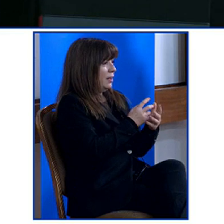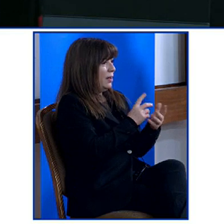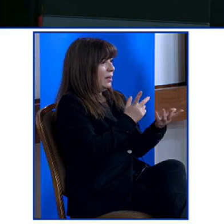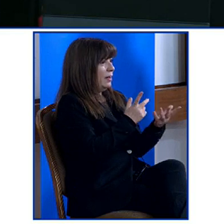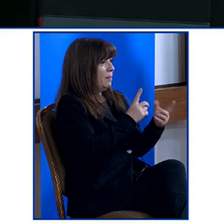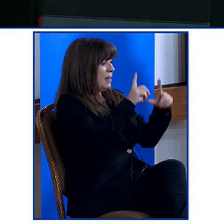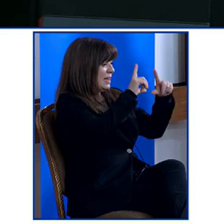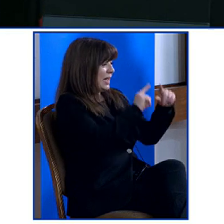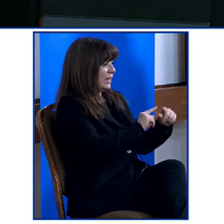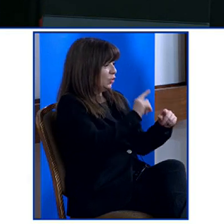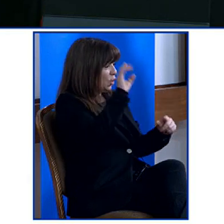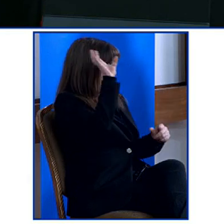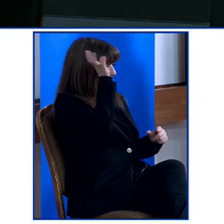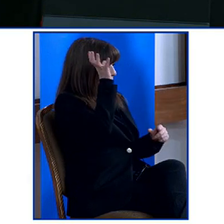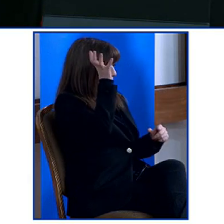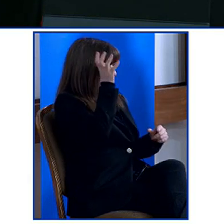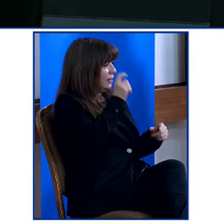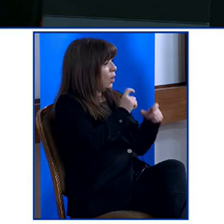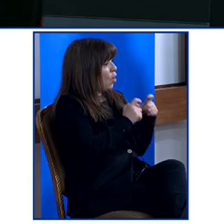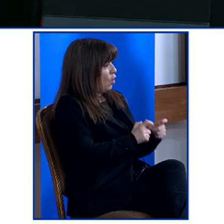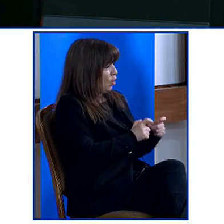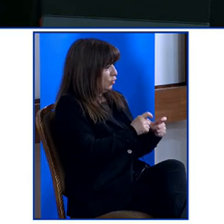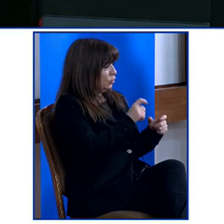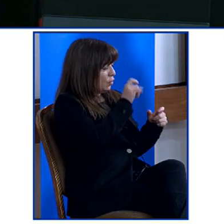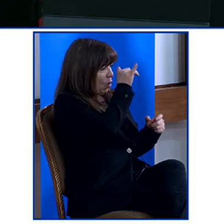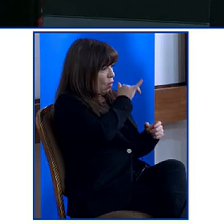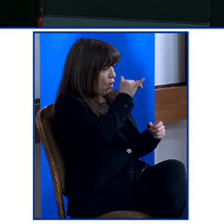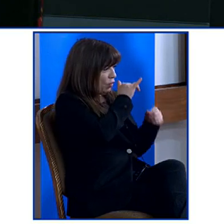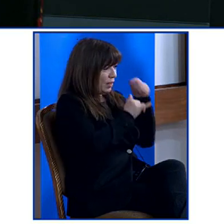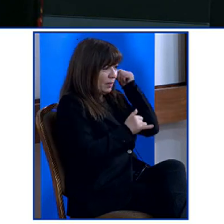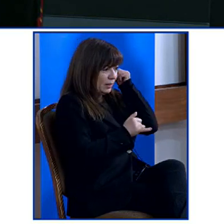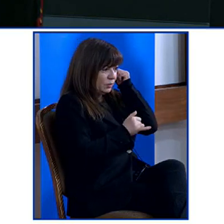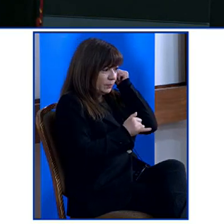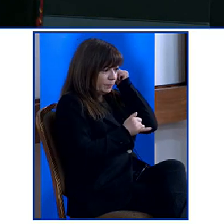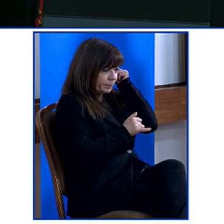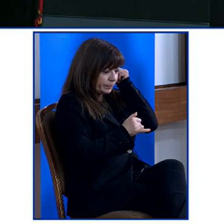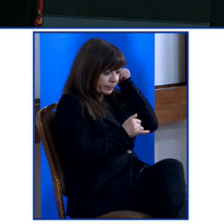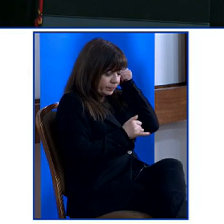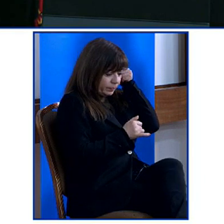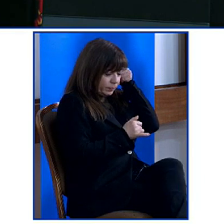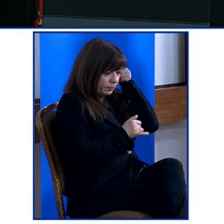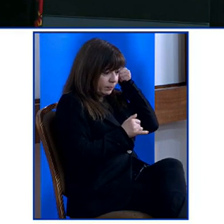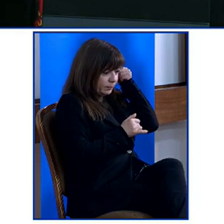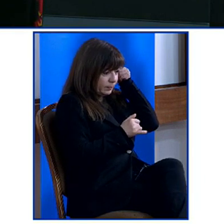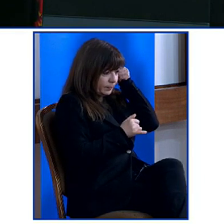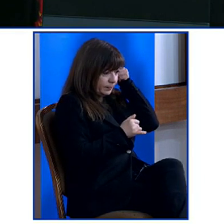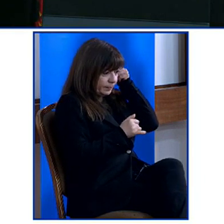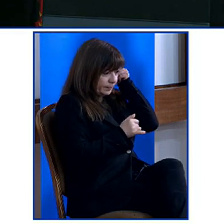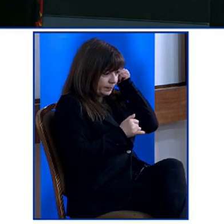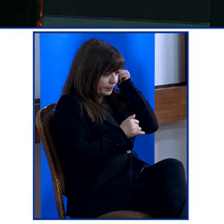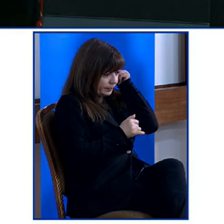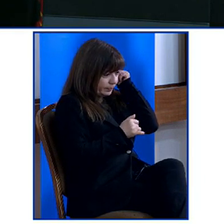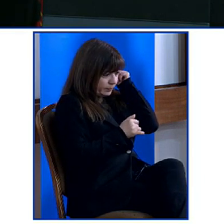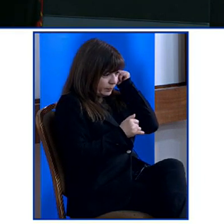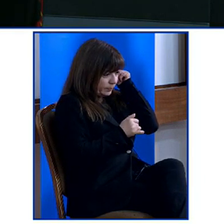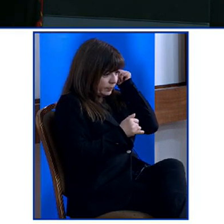air pollution costs the health center the equivalent of $670 million US.